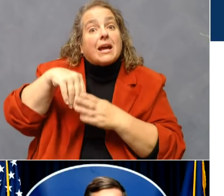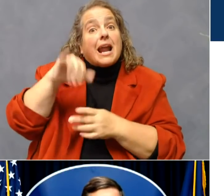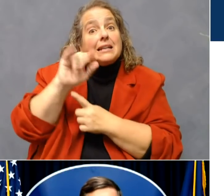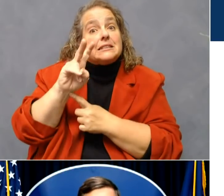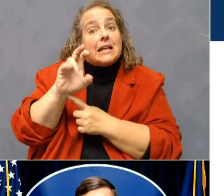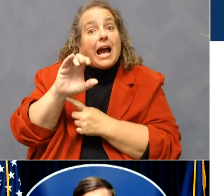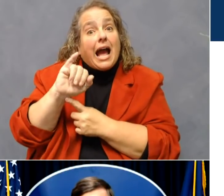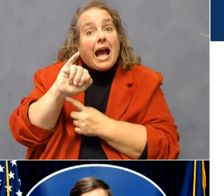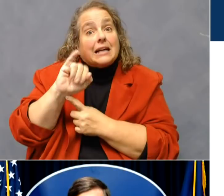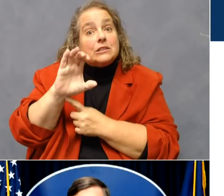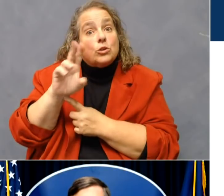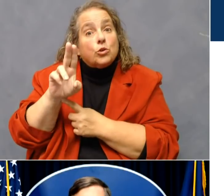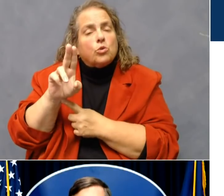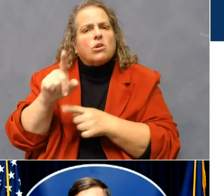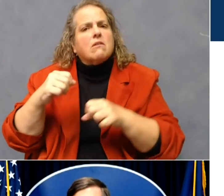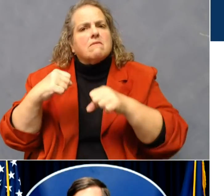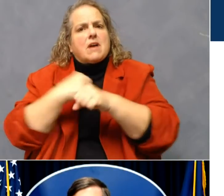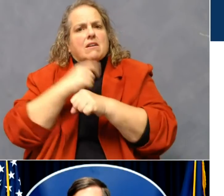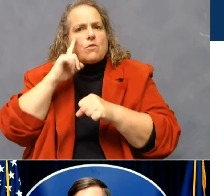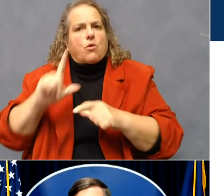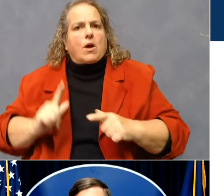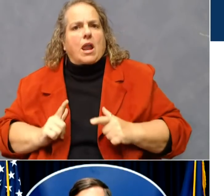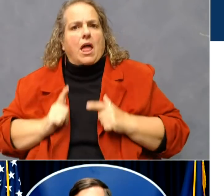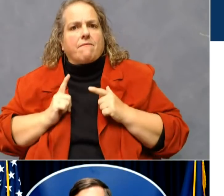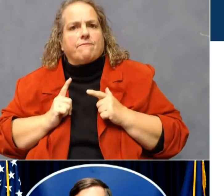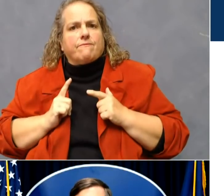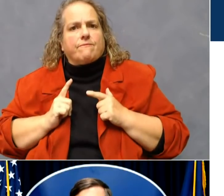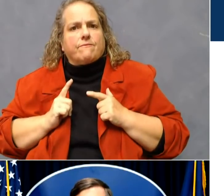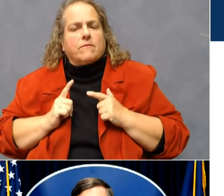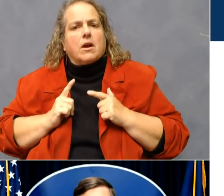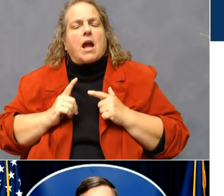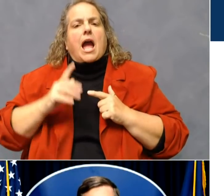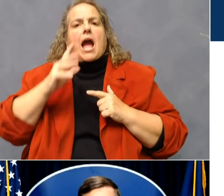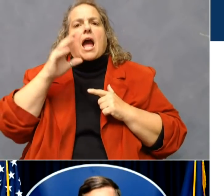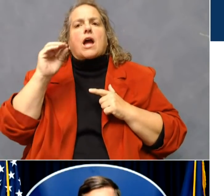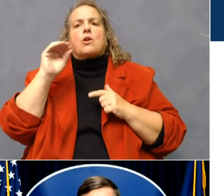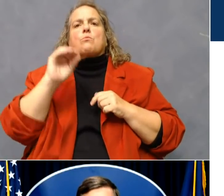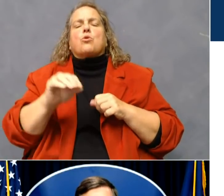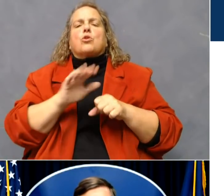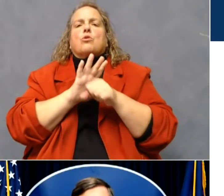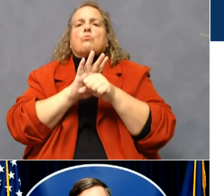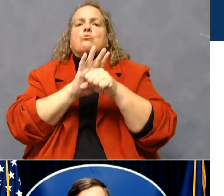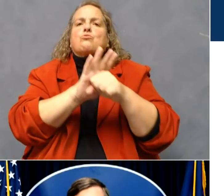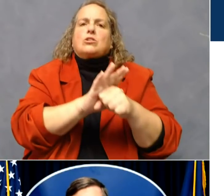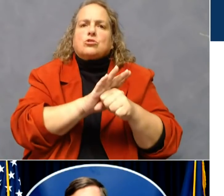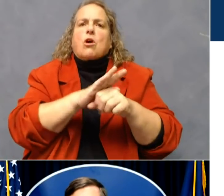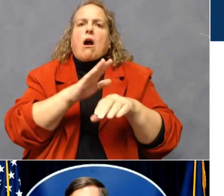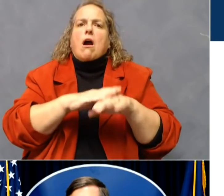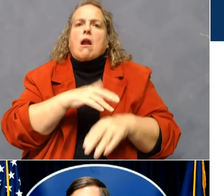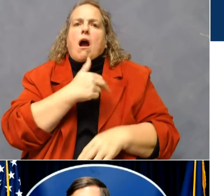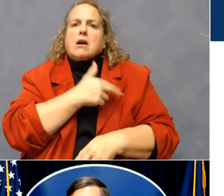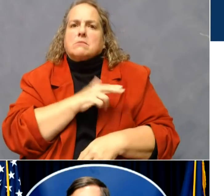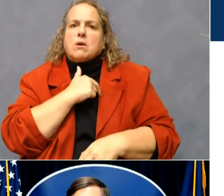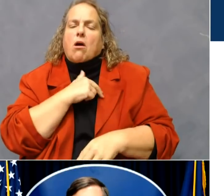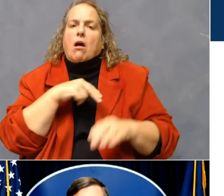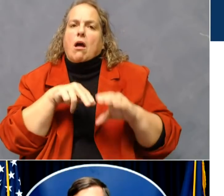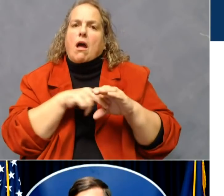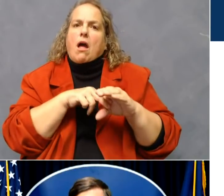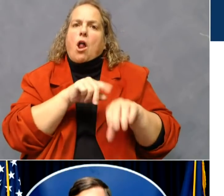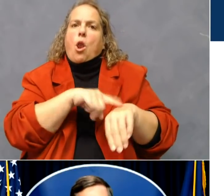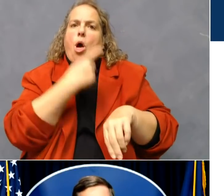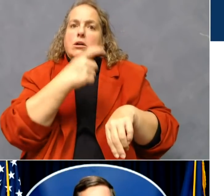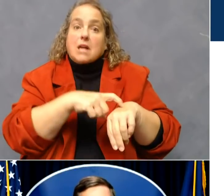growth in cases, increasing strain by increased hospitalization, increased need for ICUs. And we